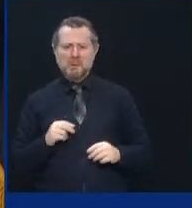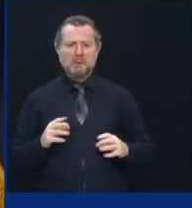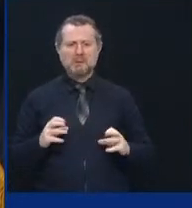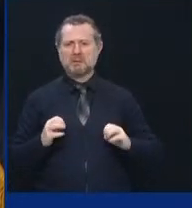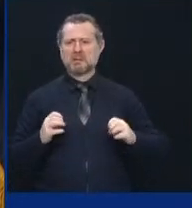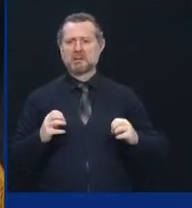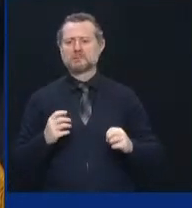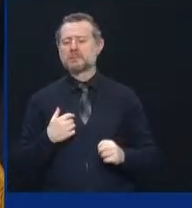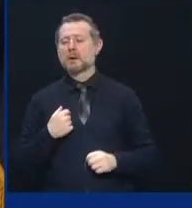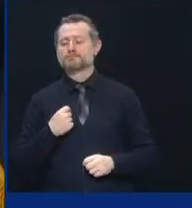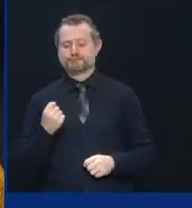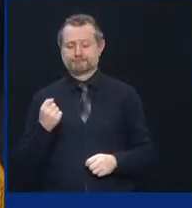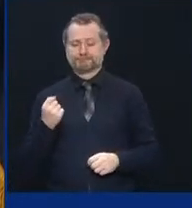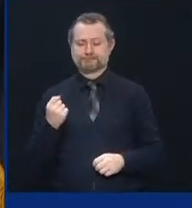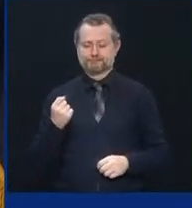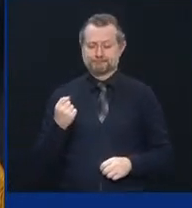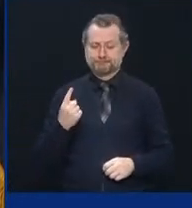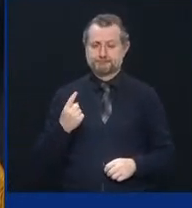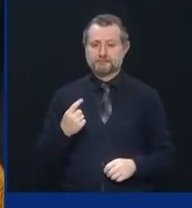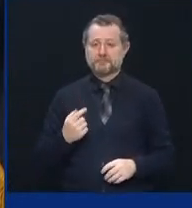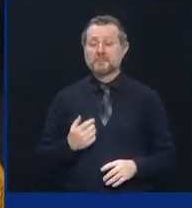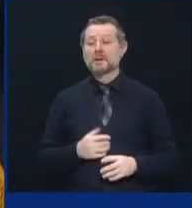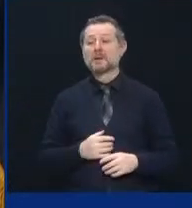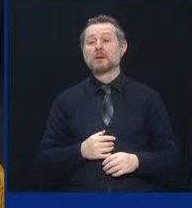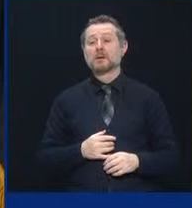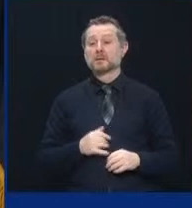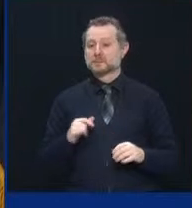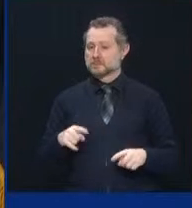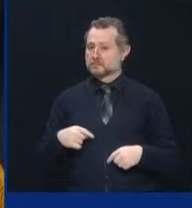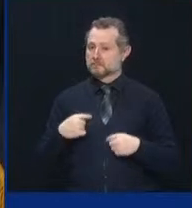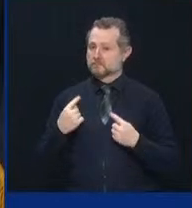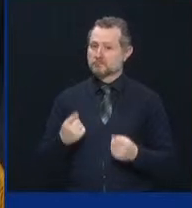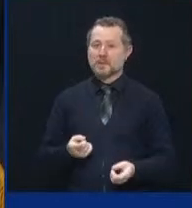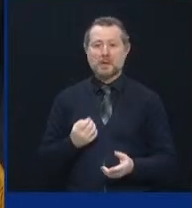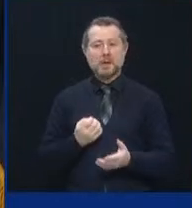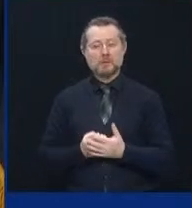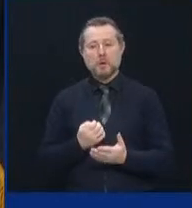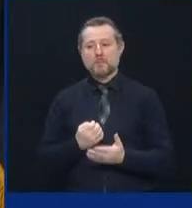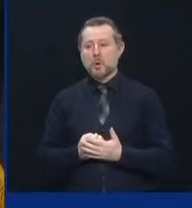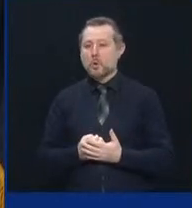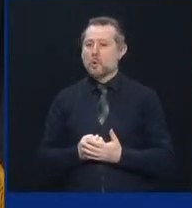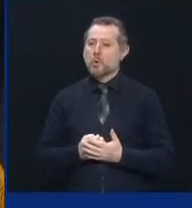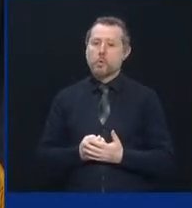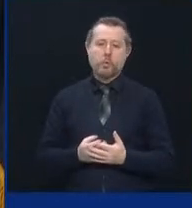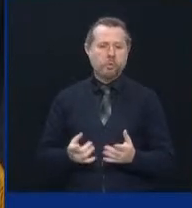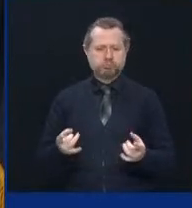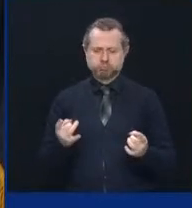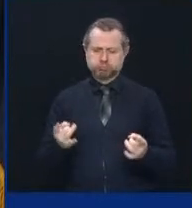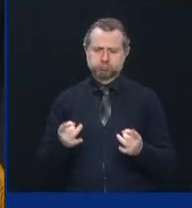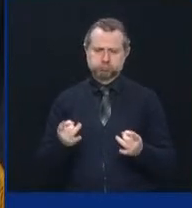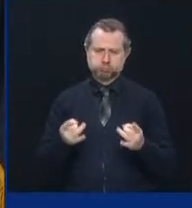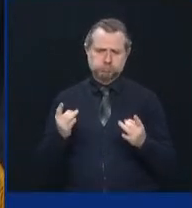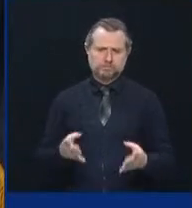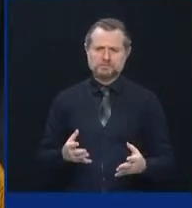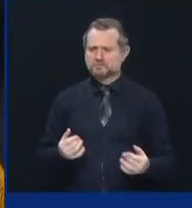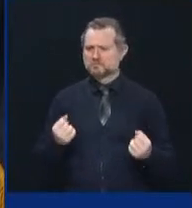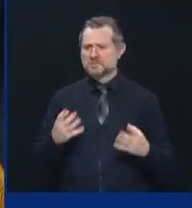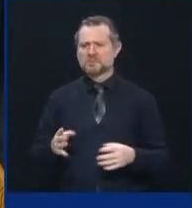by the way, and I understand, look, this has been economically devastating for a number of businesses, the restaurants